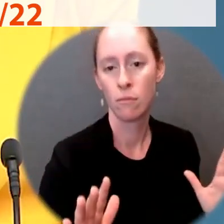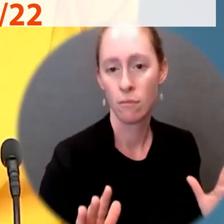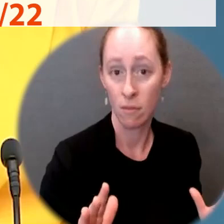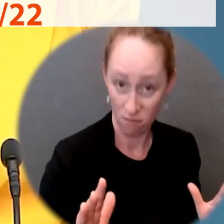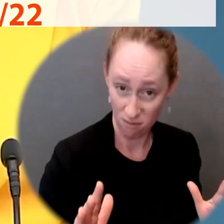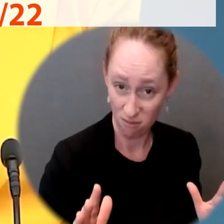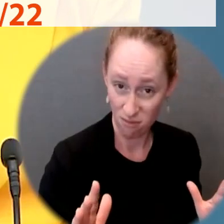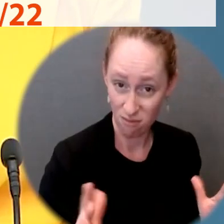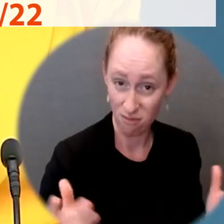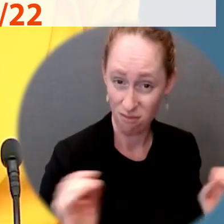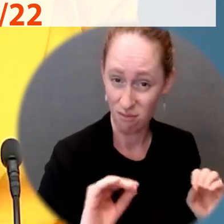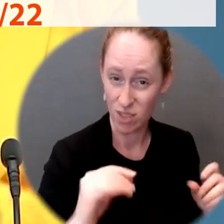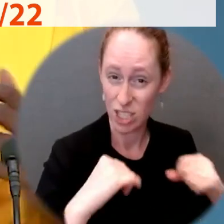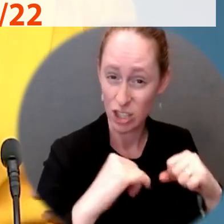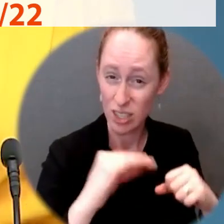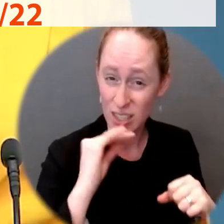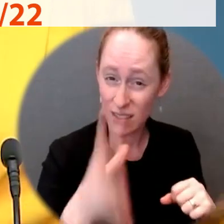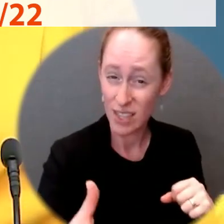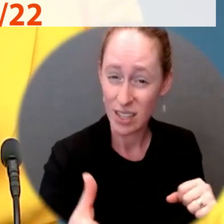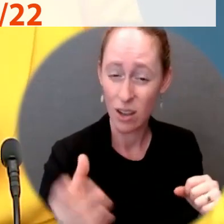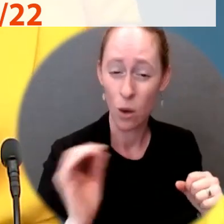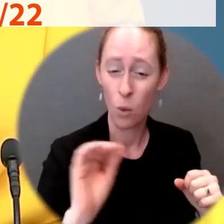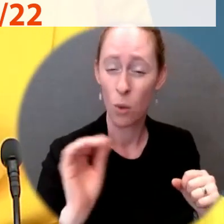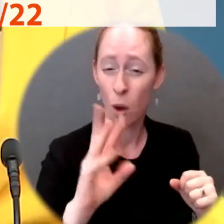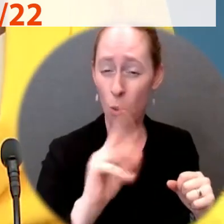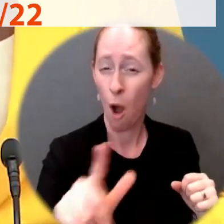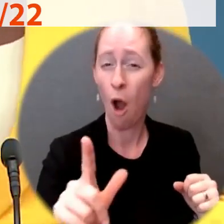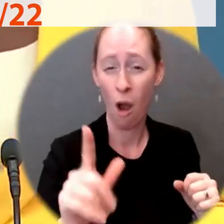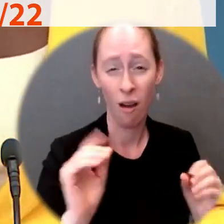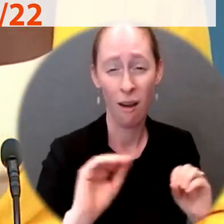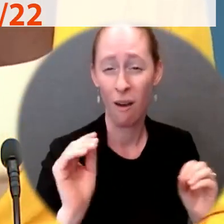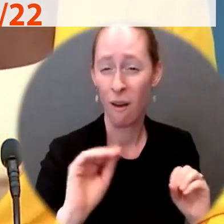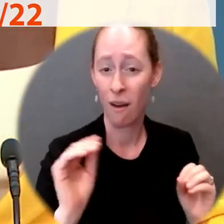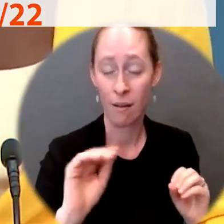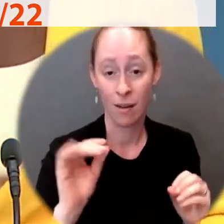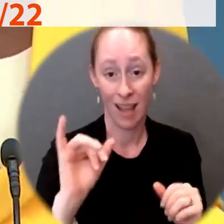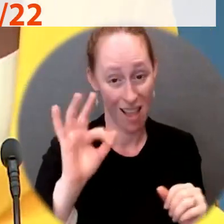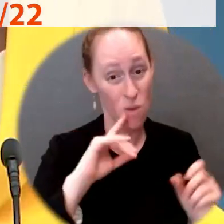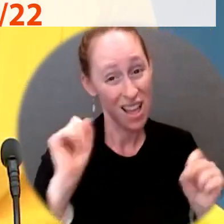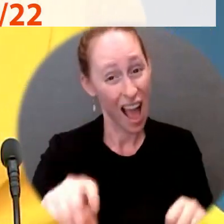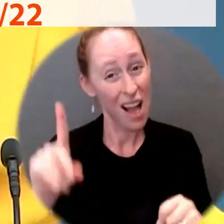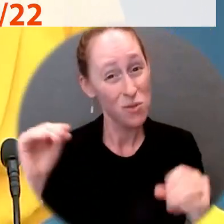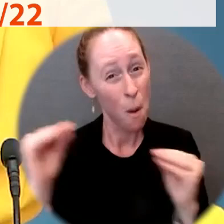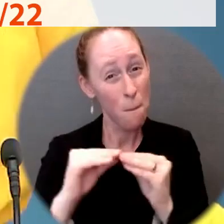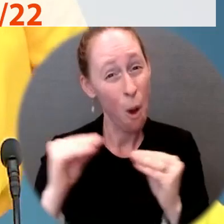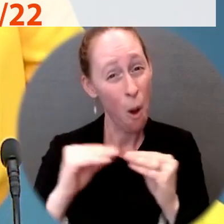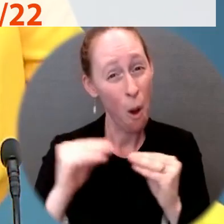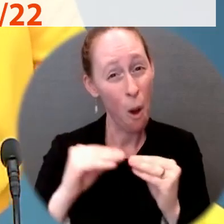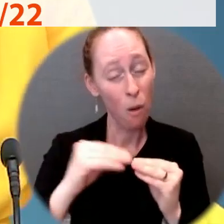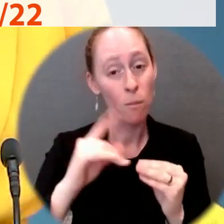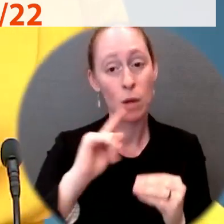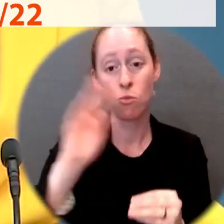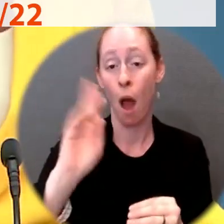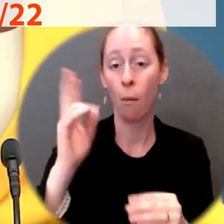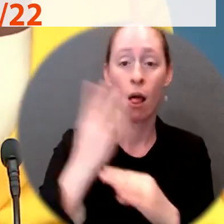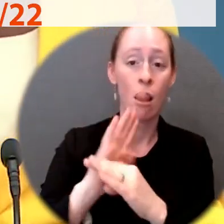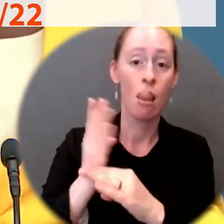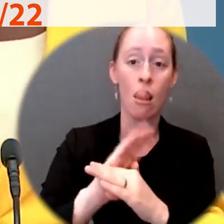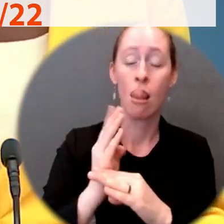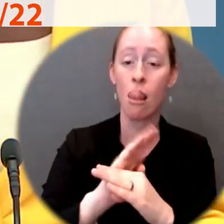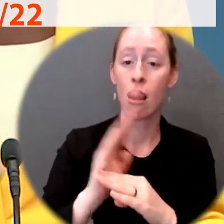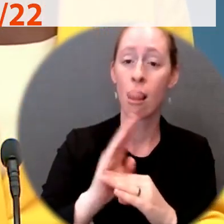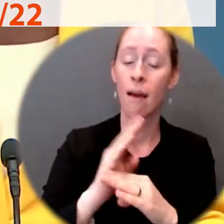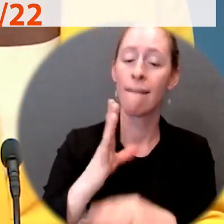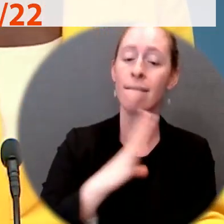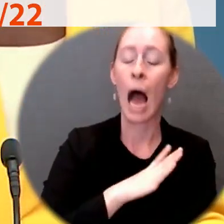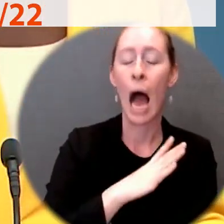to secure the border, and could be doing even more if Republicans would stop their obstruction. That's it. I'm going to just take one last.